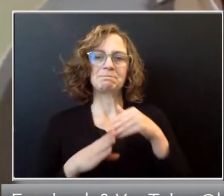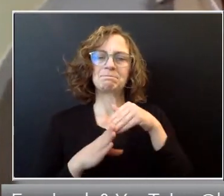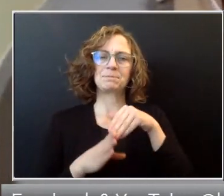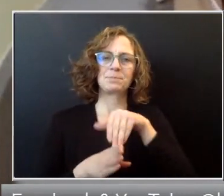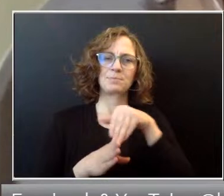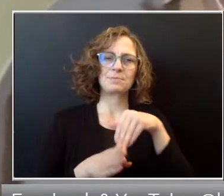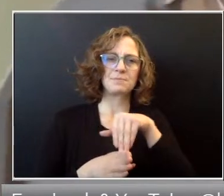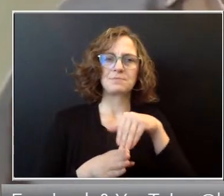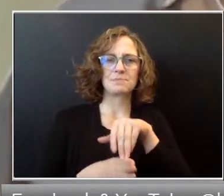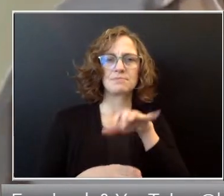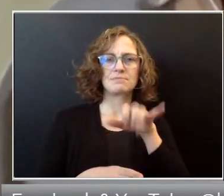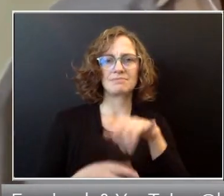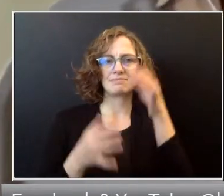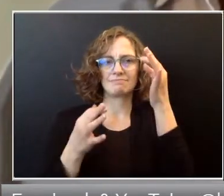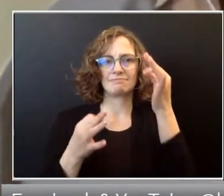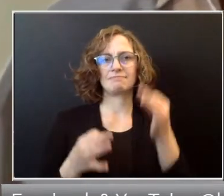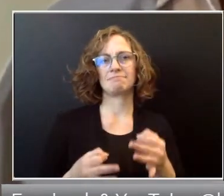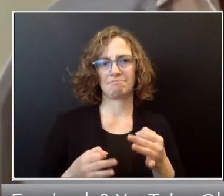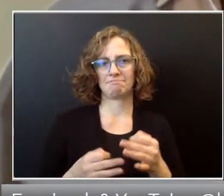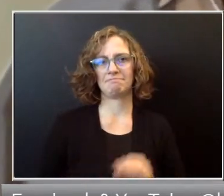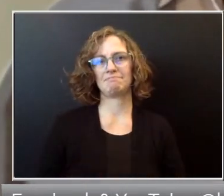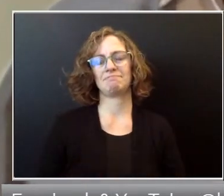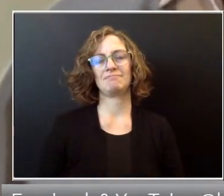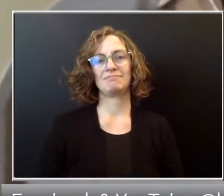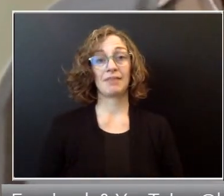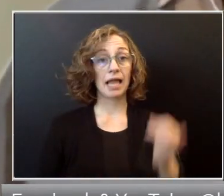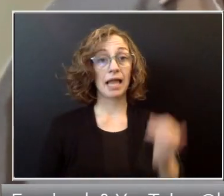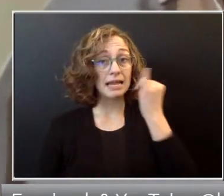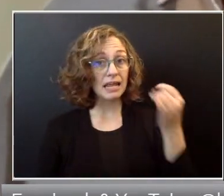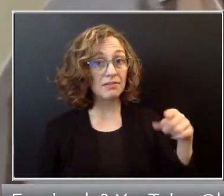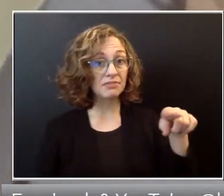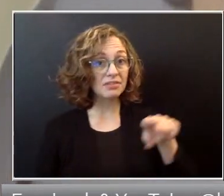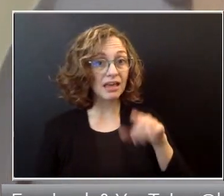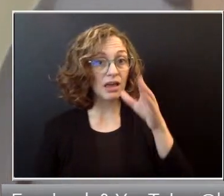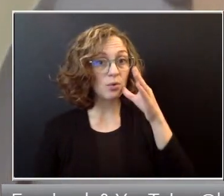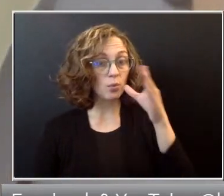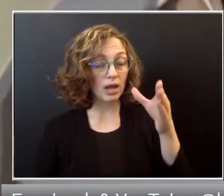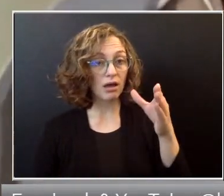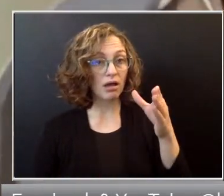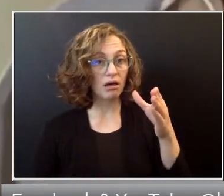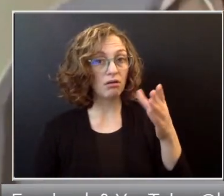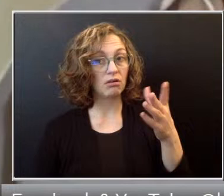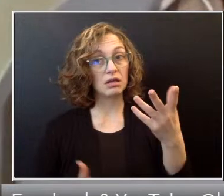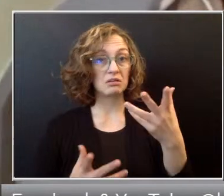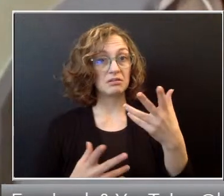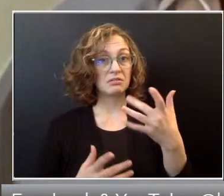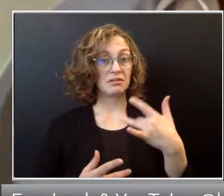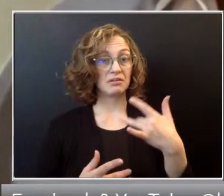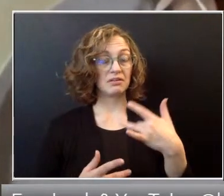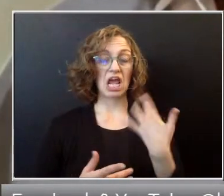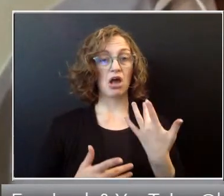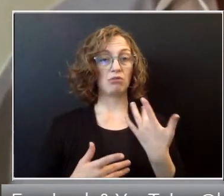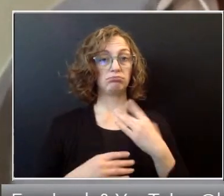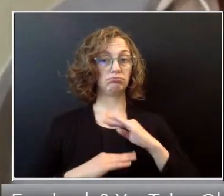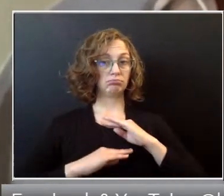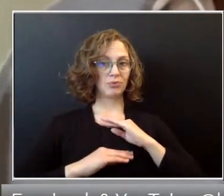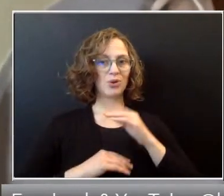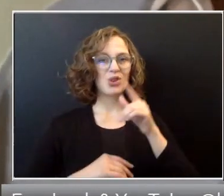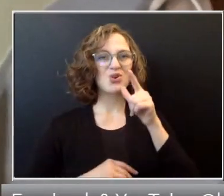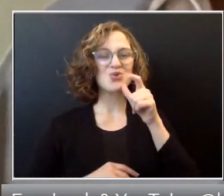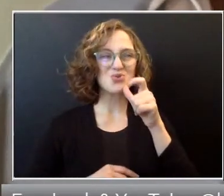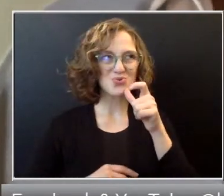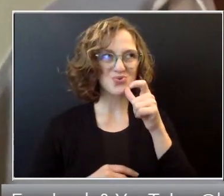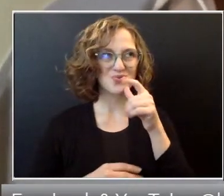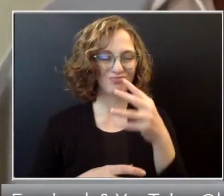decision and how receptive they'll be of who actually receives that heart. It's a lot of factors for me